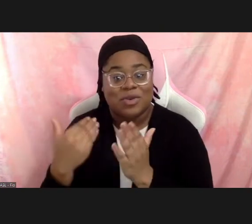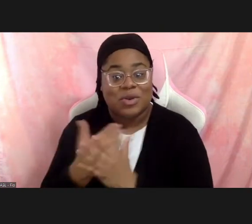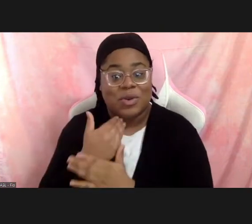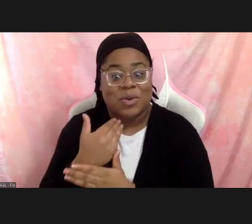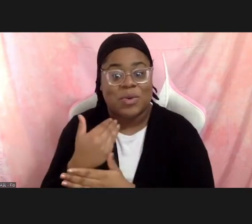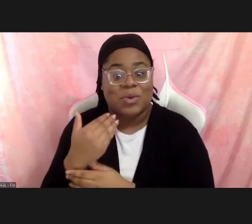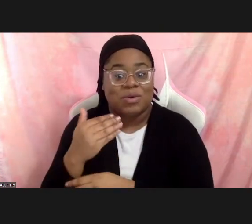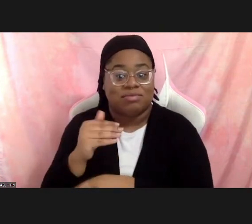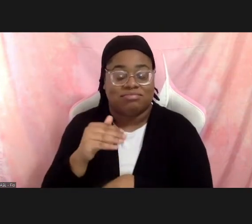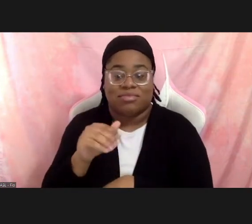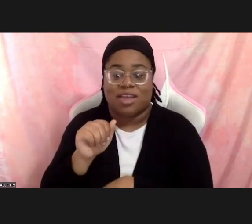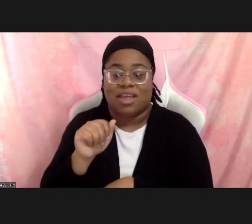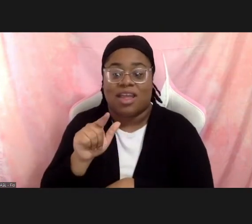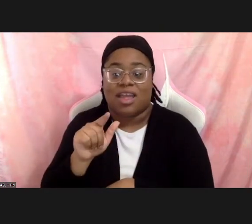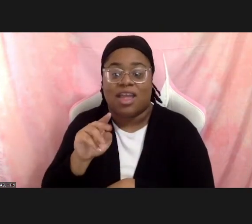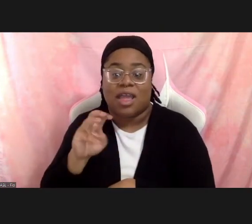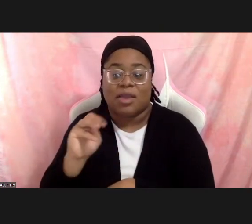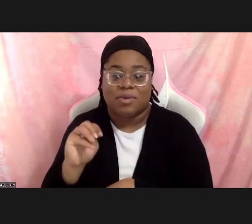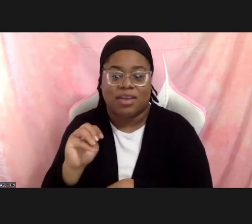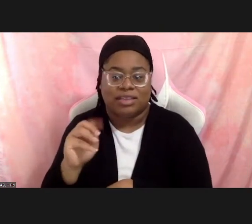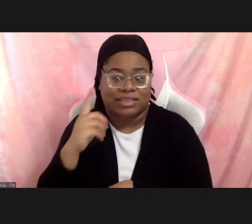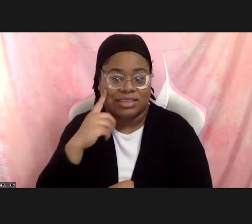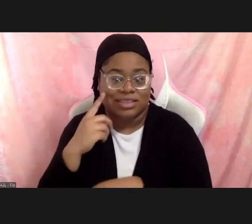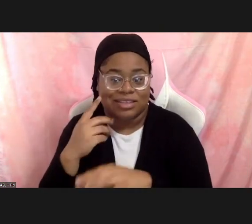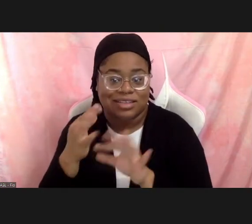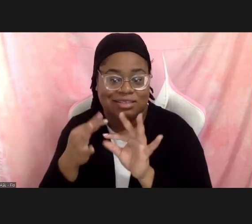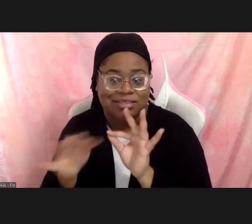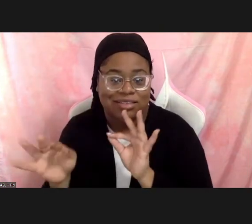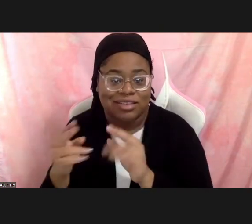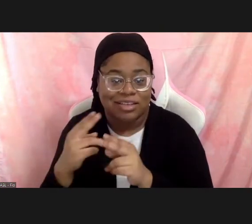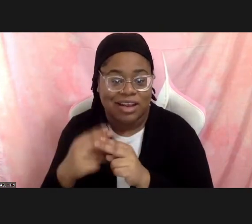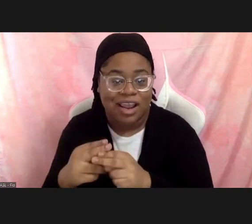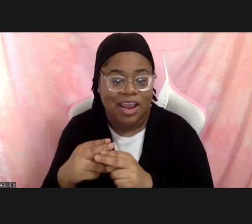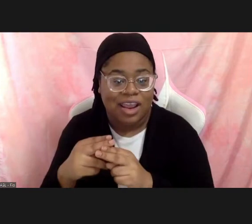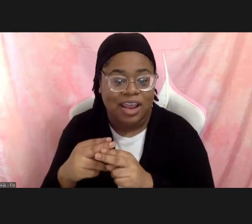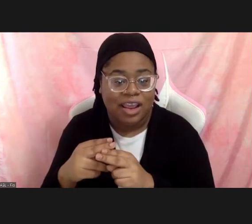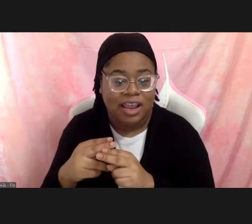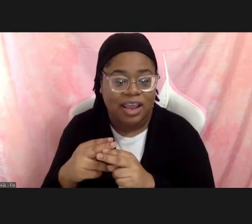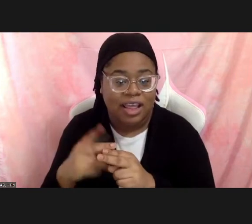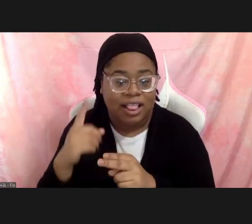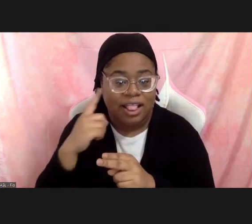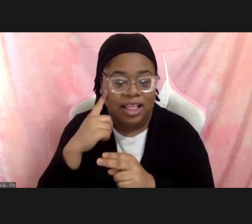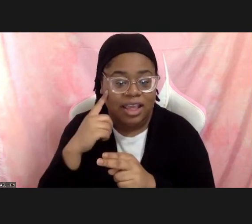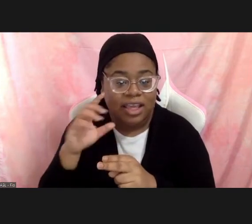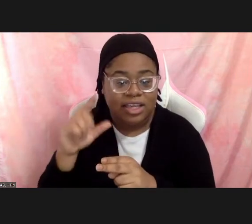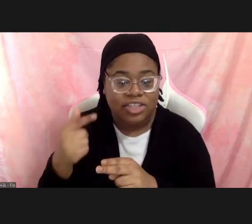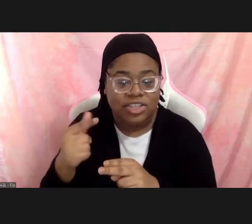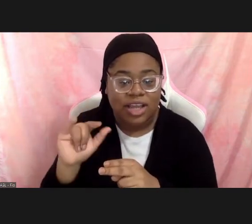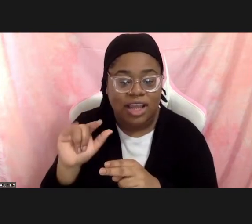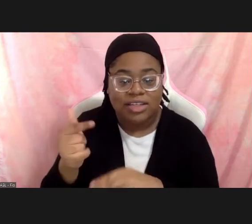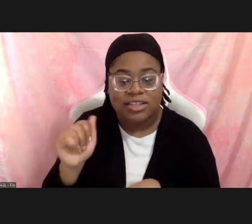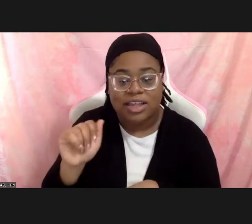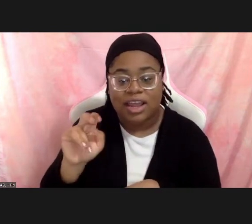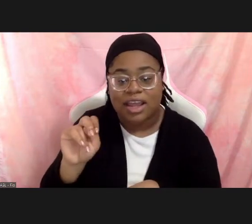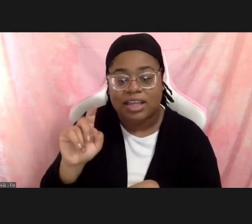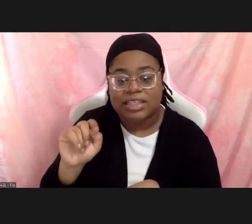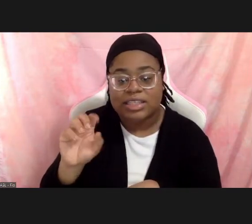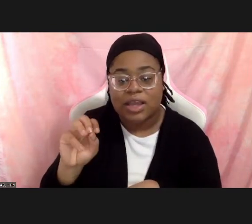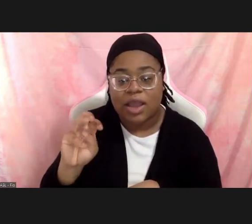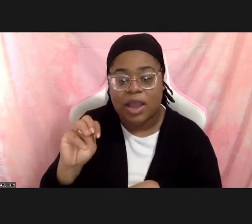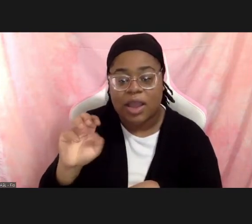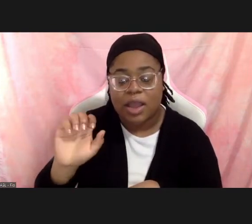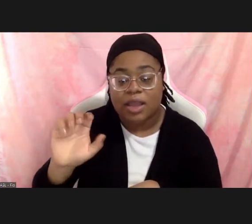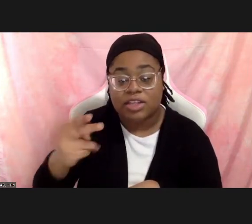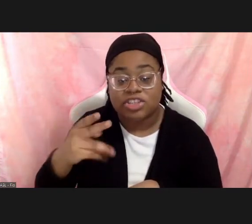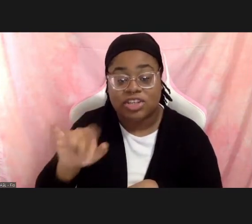Called Jig and Tomoki. I don't think I said that right. You'll have to correct me, Clara. And she's also a graduate